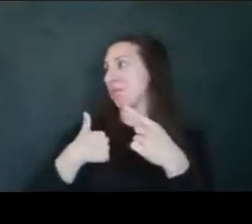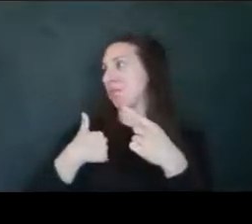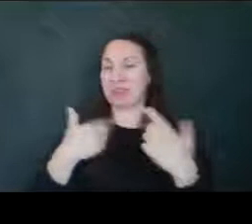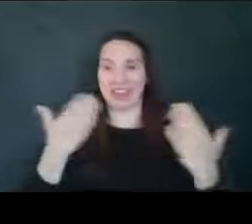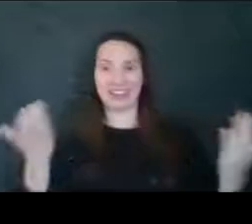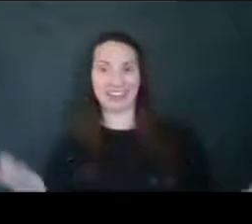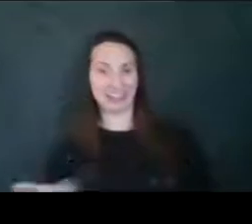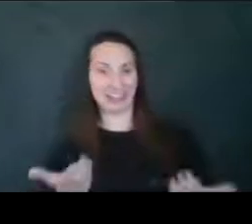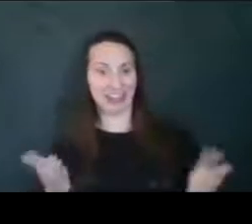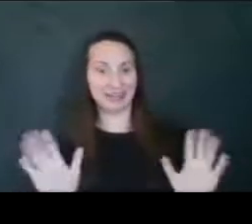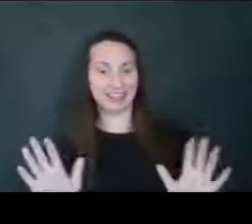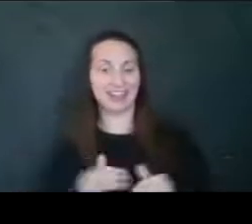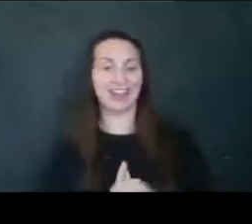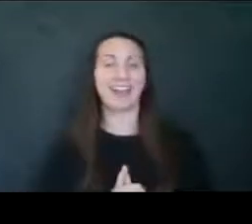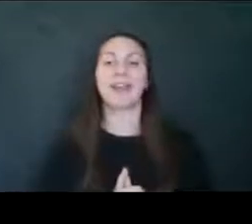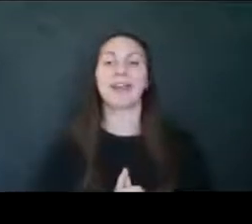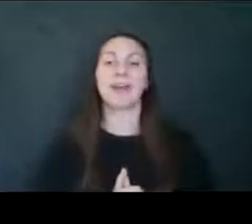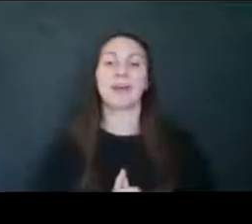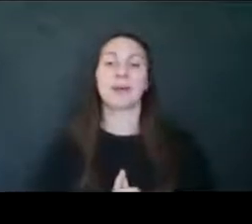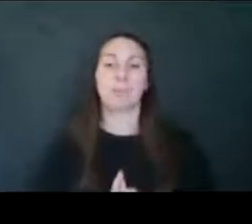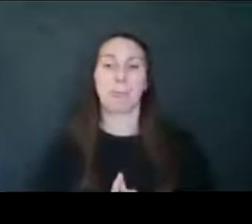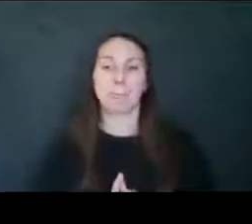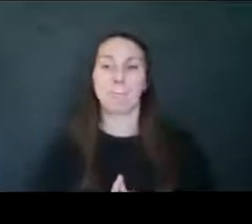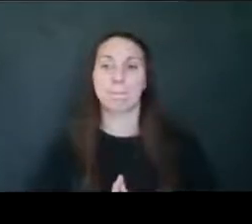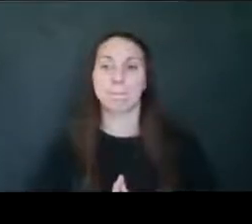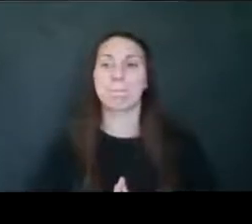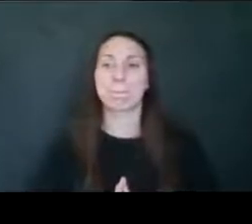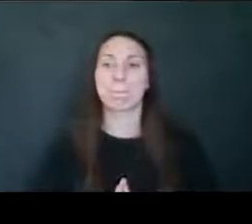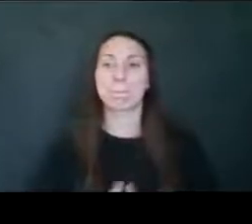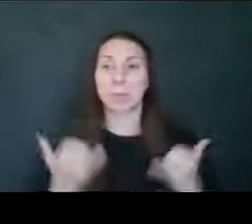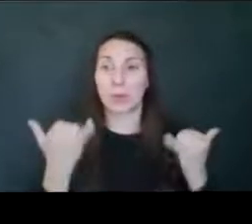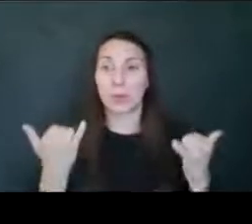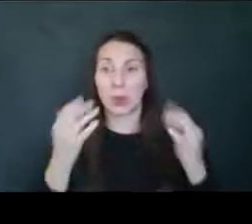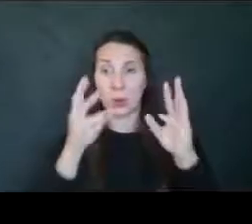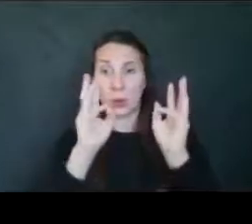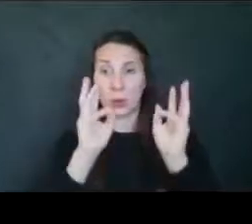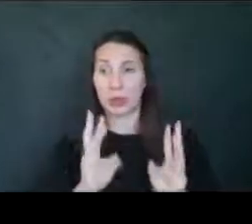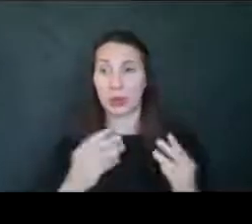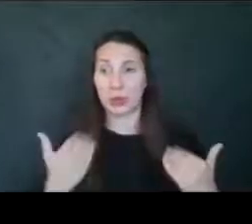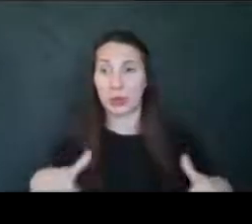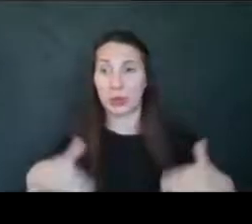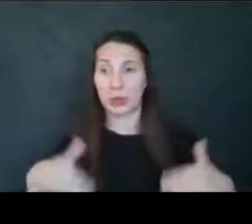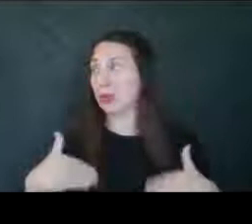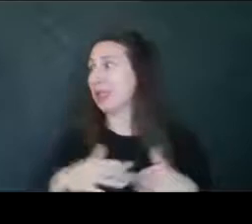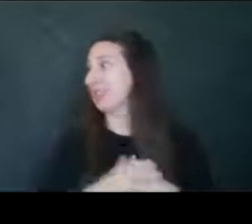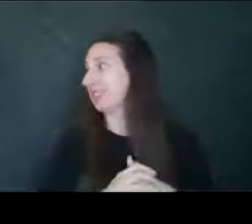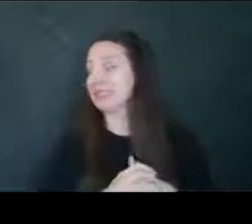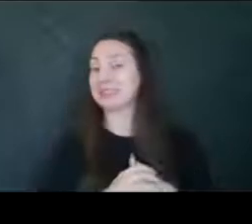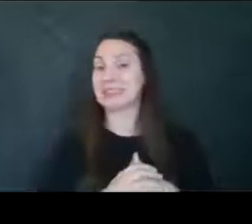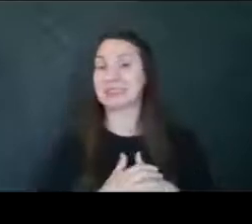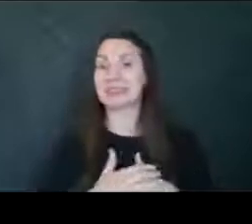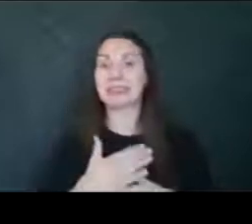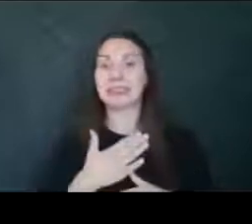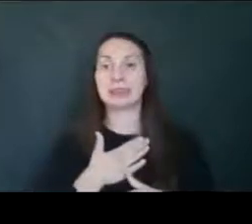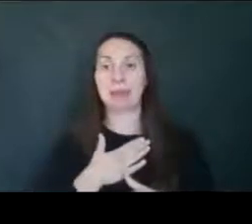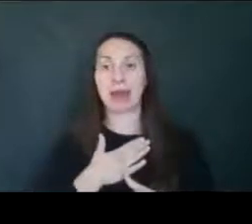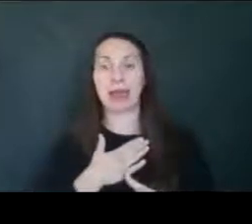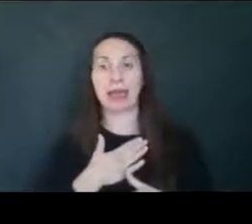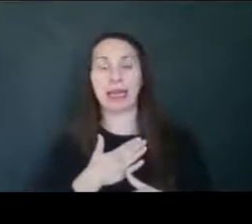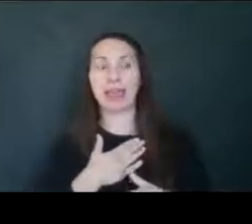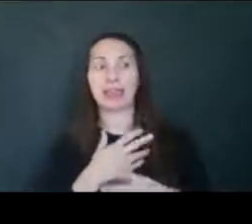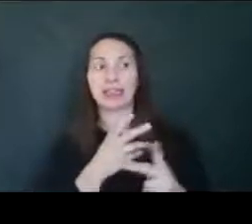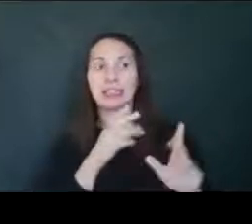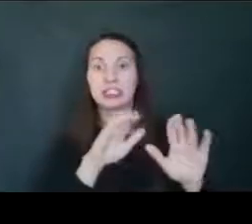today. And this current weather is keeping my childcare away from me. So if at